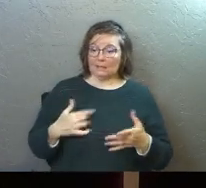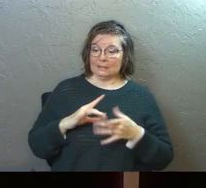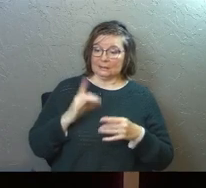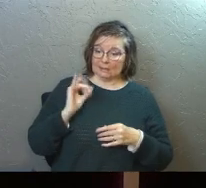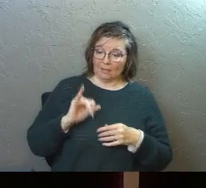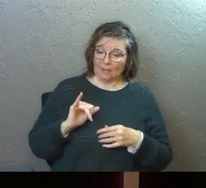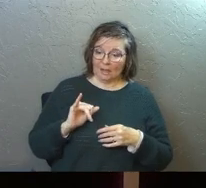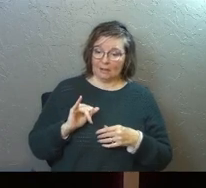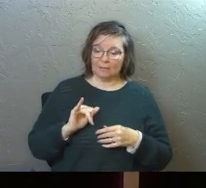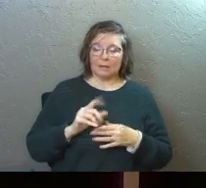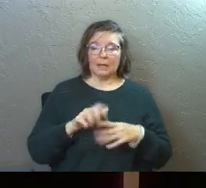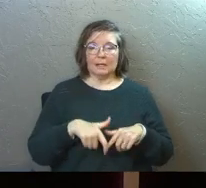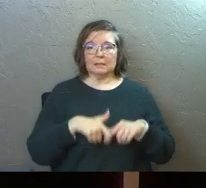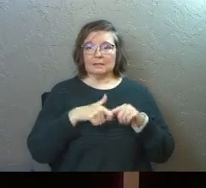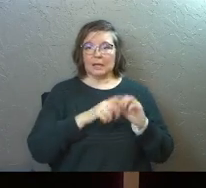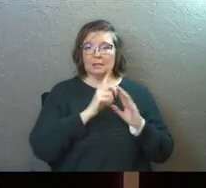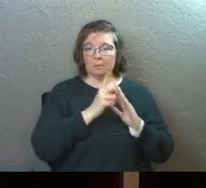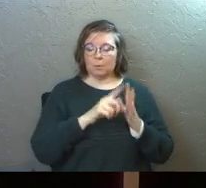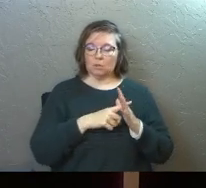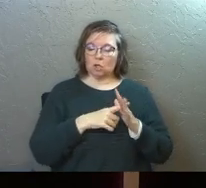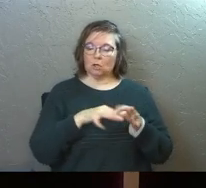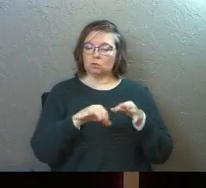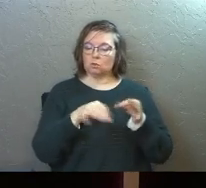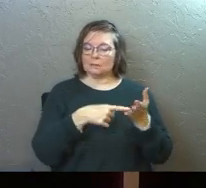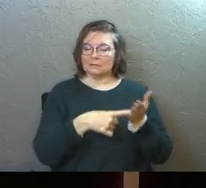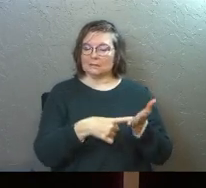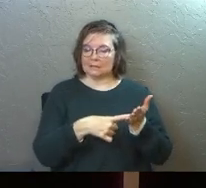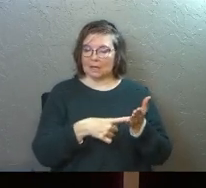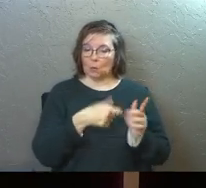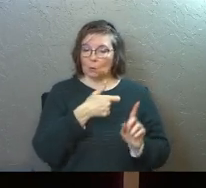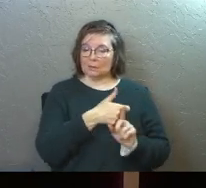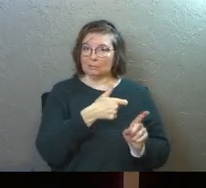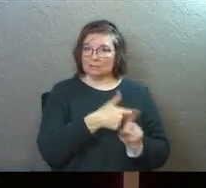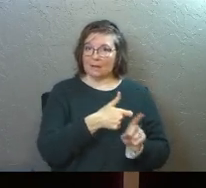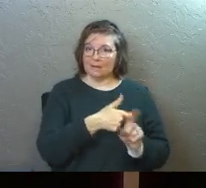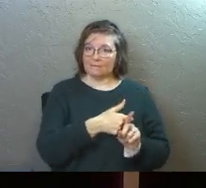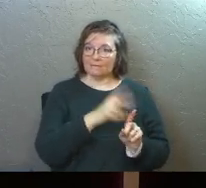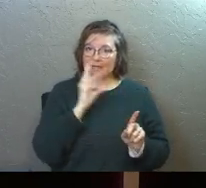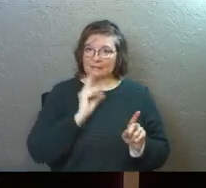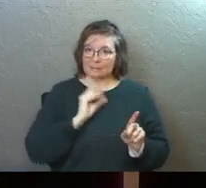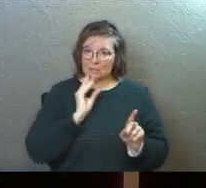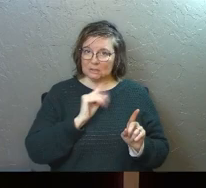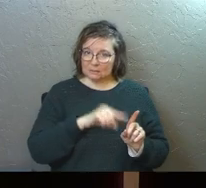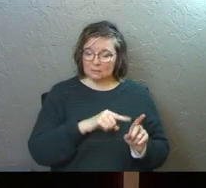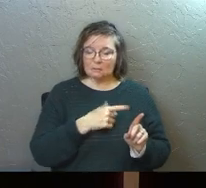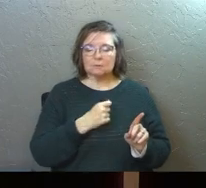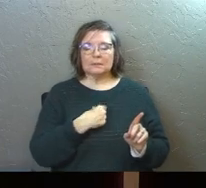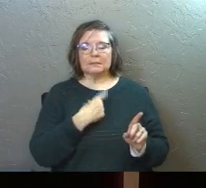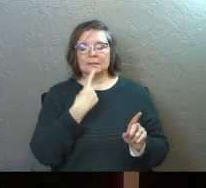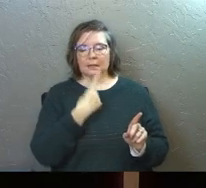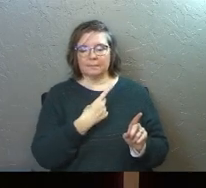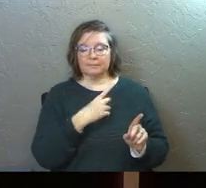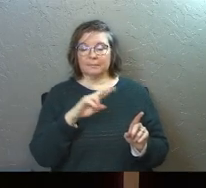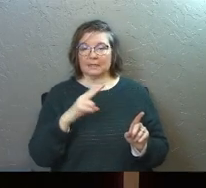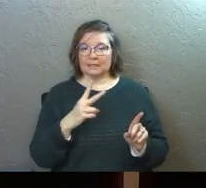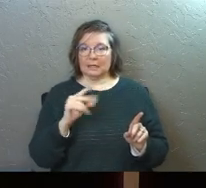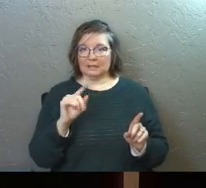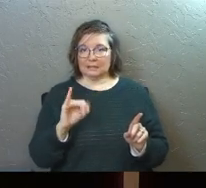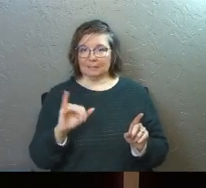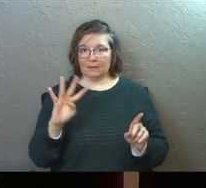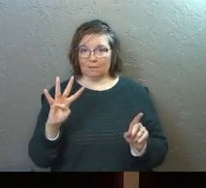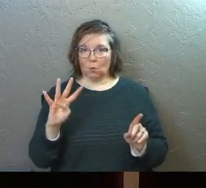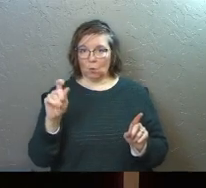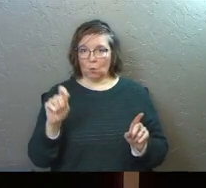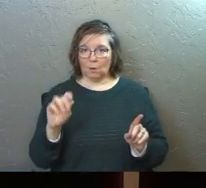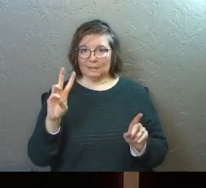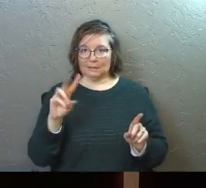that to Timothy, he takes a moment, Paul does, and he starts to discuss where he's at. And he discusses himself. And here's what he says in 2 Timothy 4,